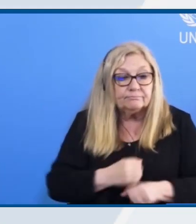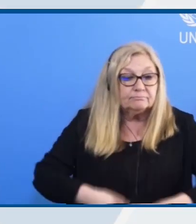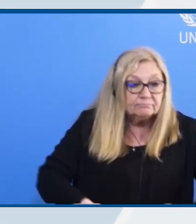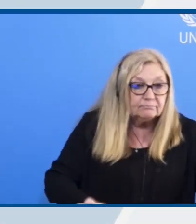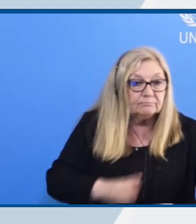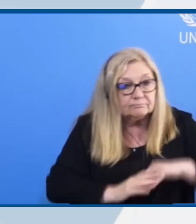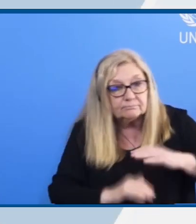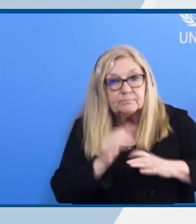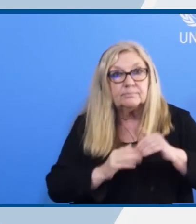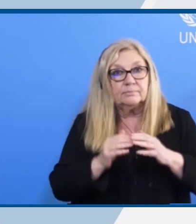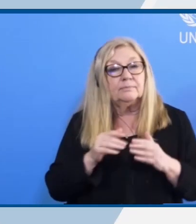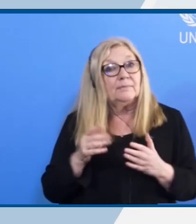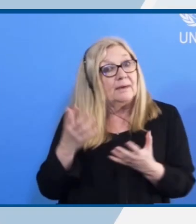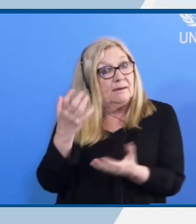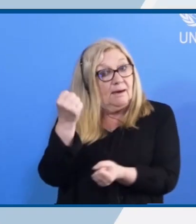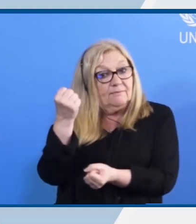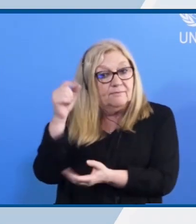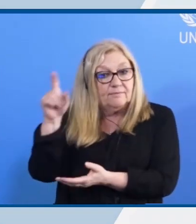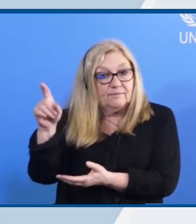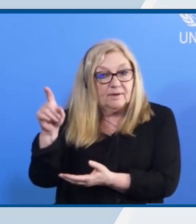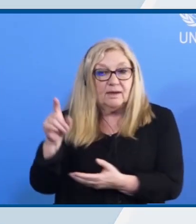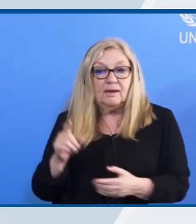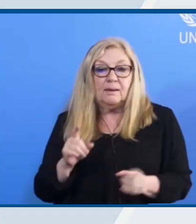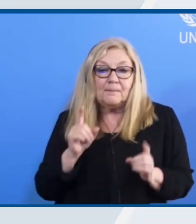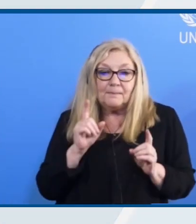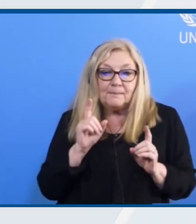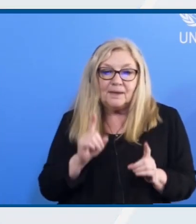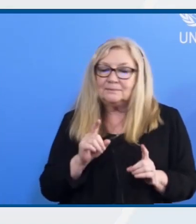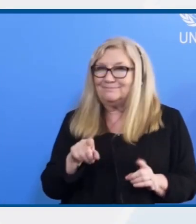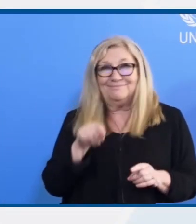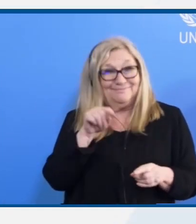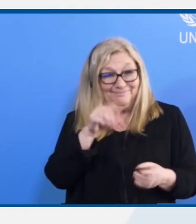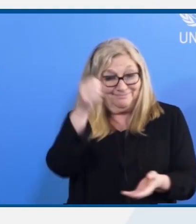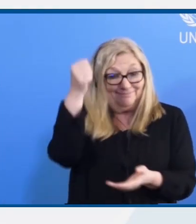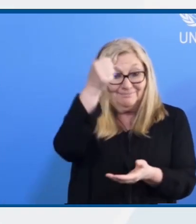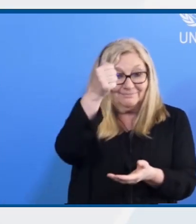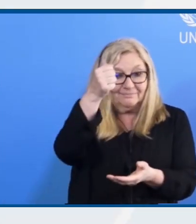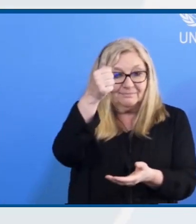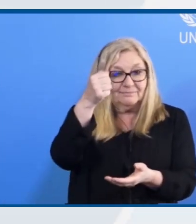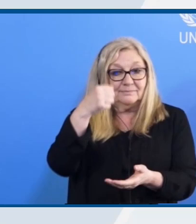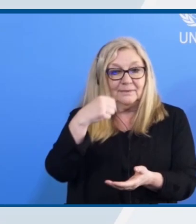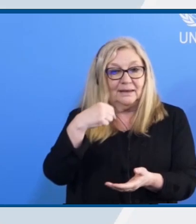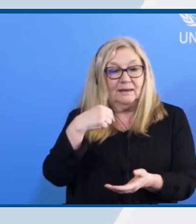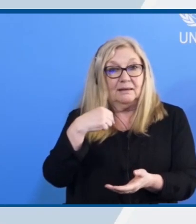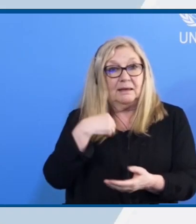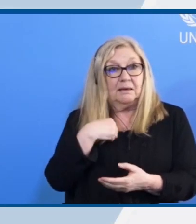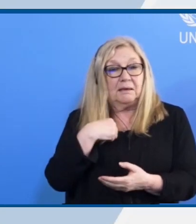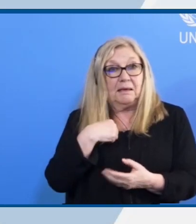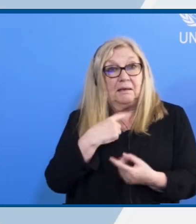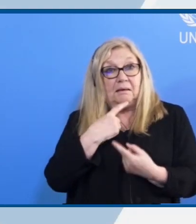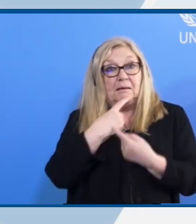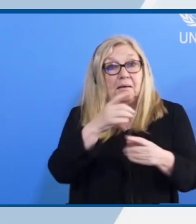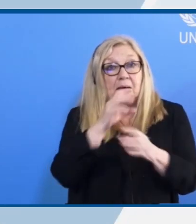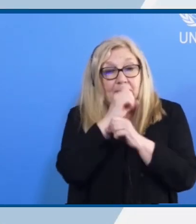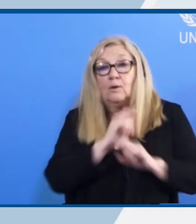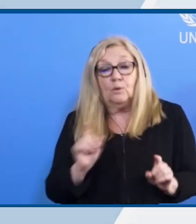speak. I want to raise the attention that one mechanism that we can use if we